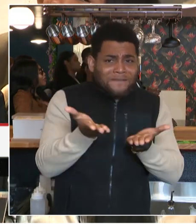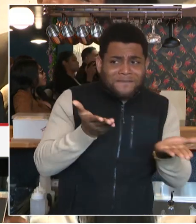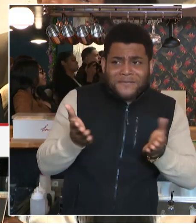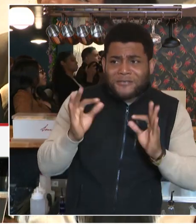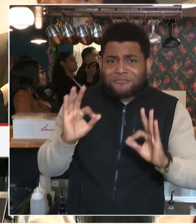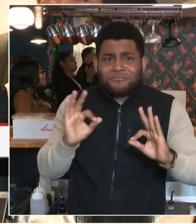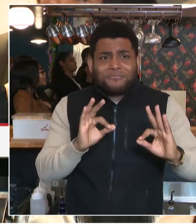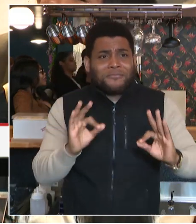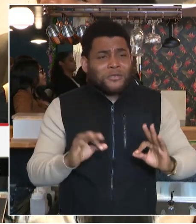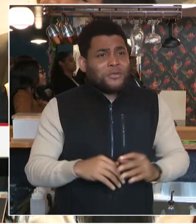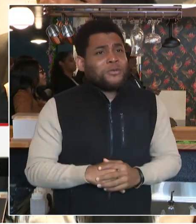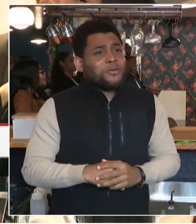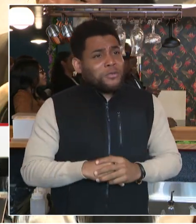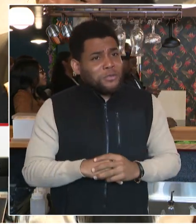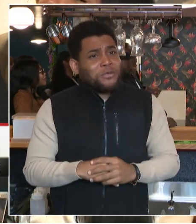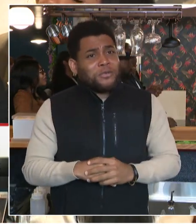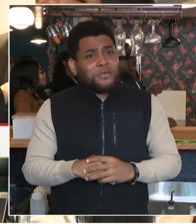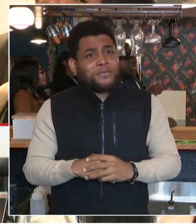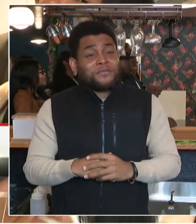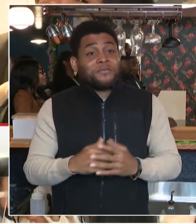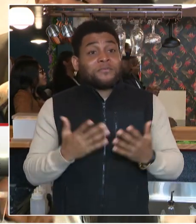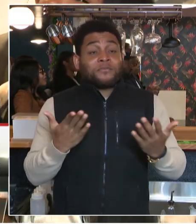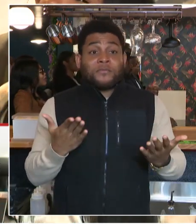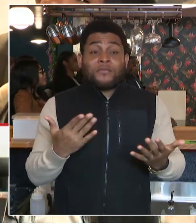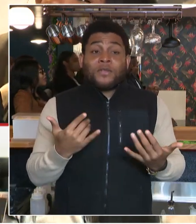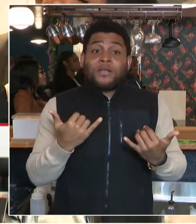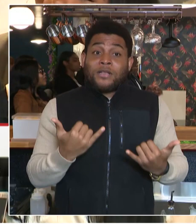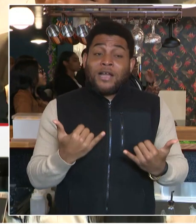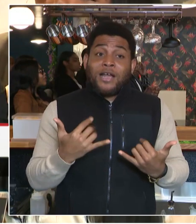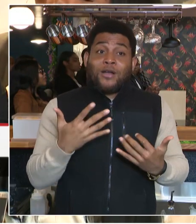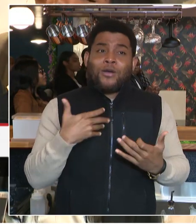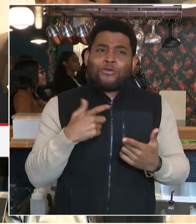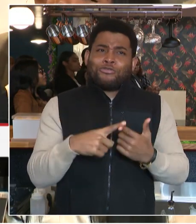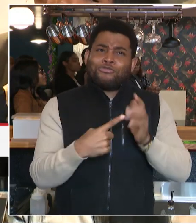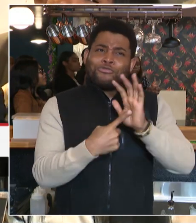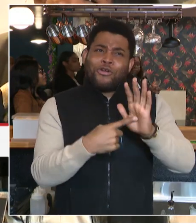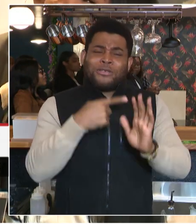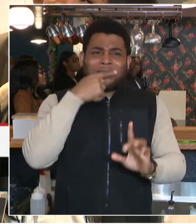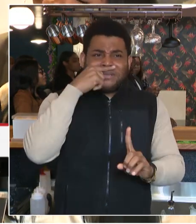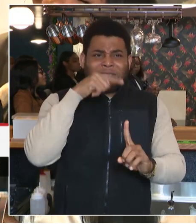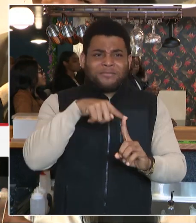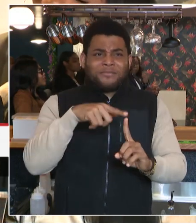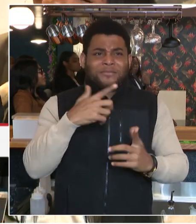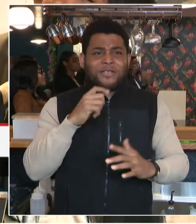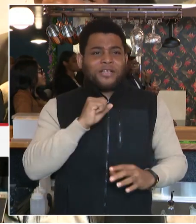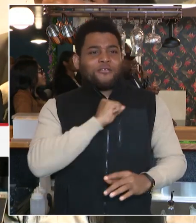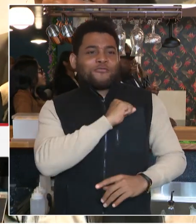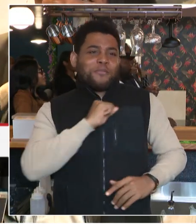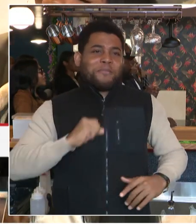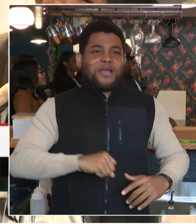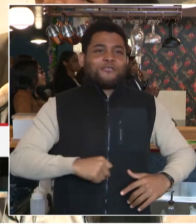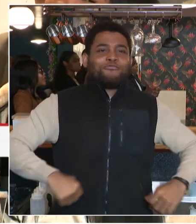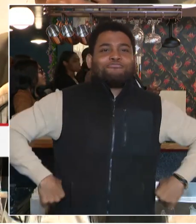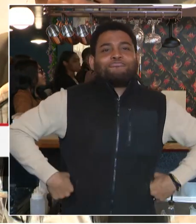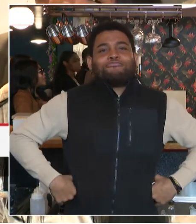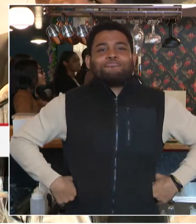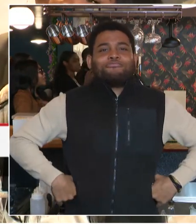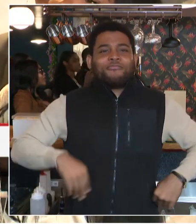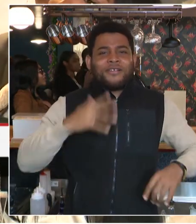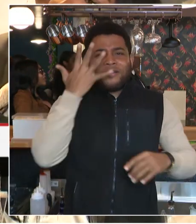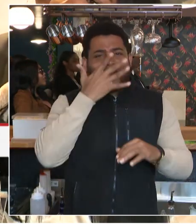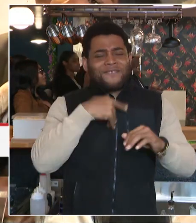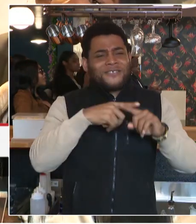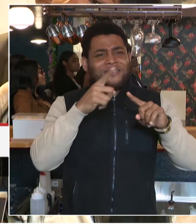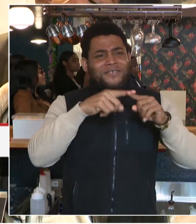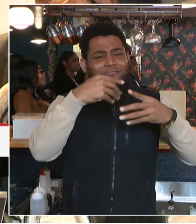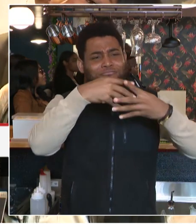Also to show kids that superheroes come in all shapes and sizes. You don't have to play sports, or this is my passion. Start off, I